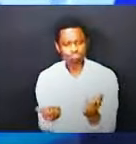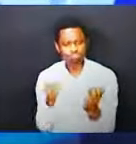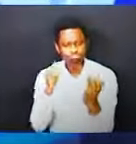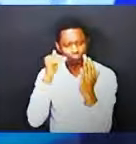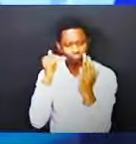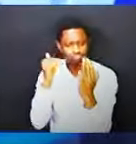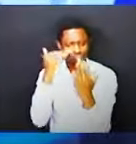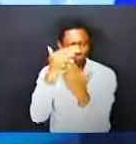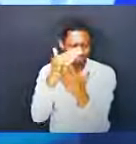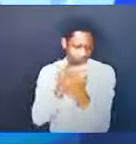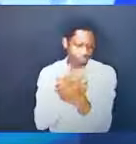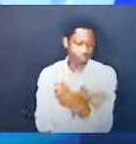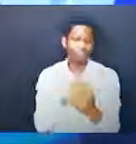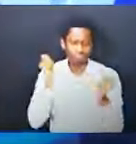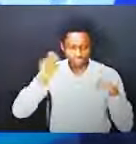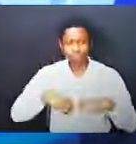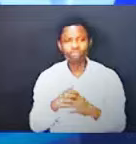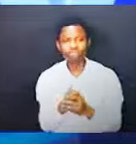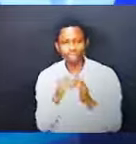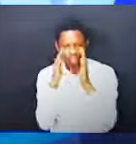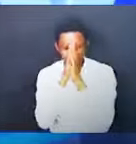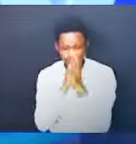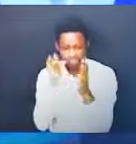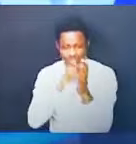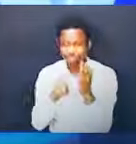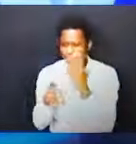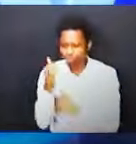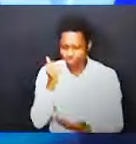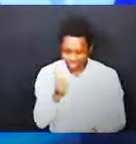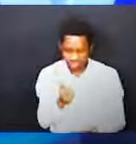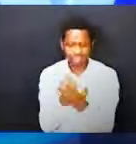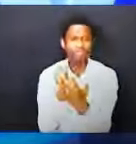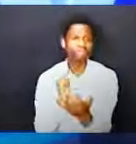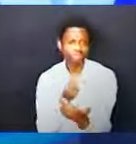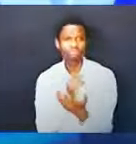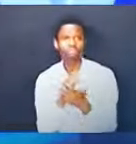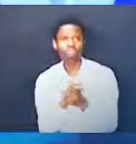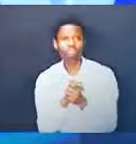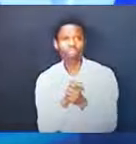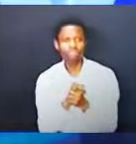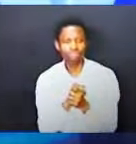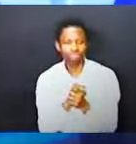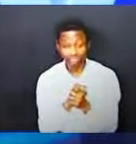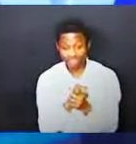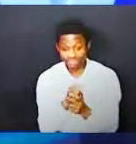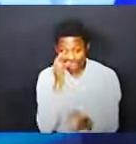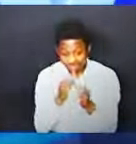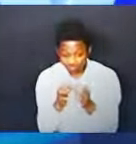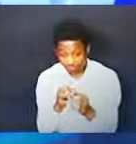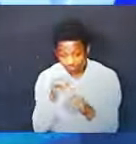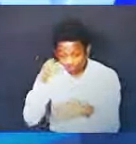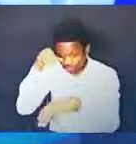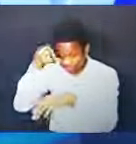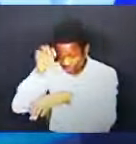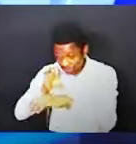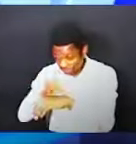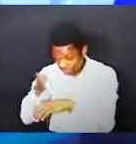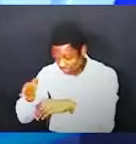better. I pray that God will help us. So when you find that your presiding elder is not preaching any of